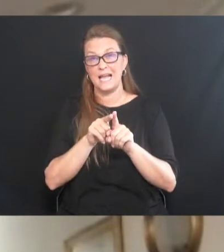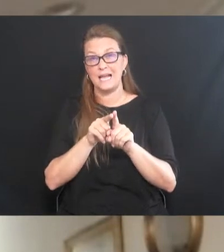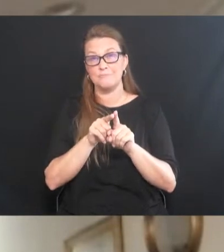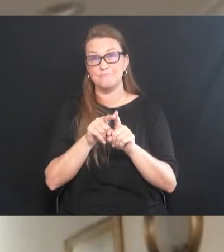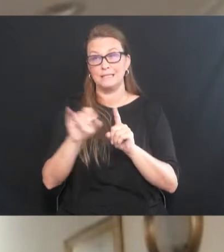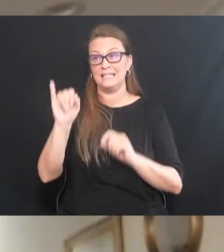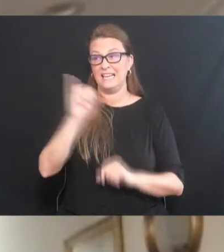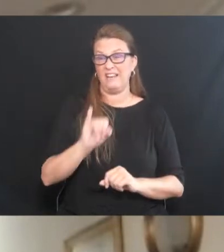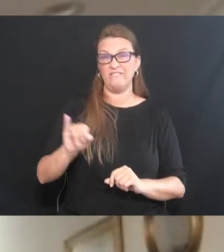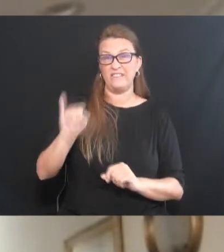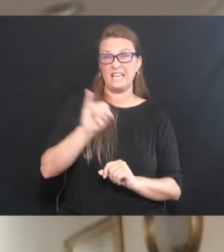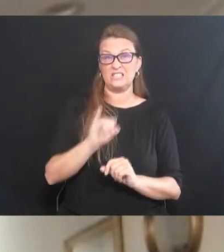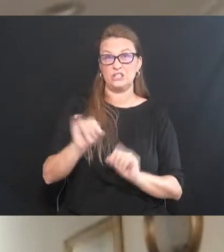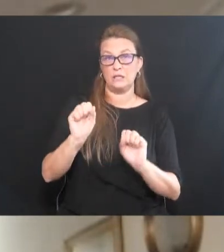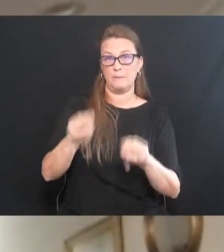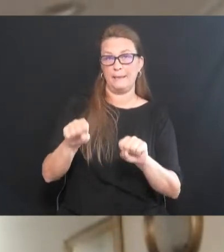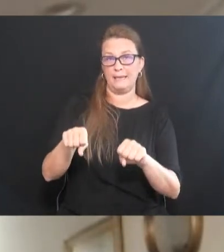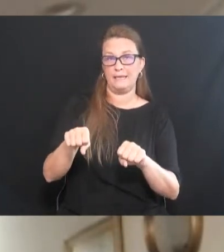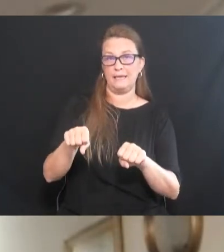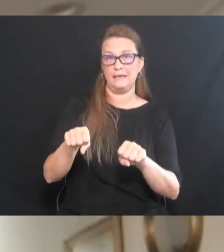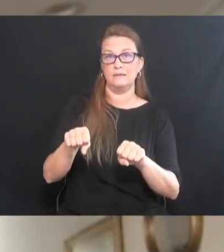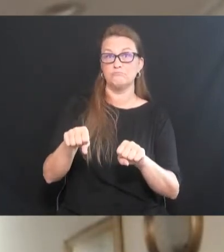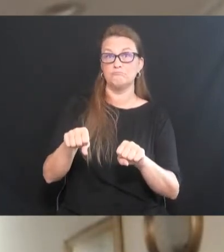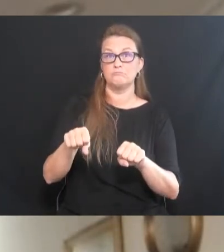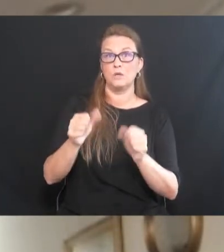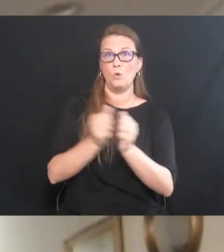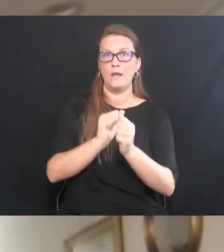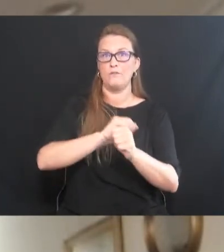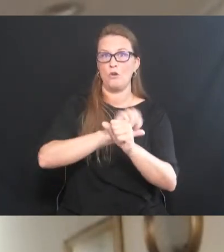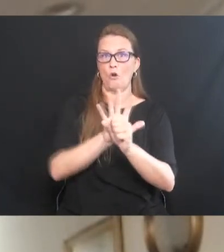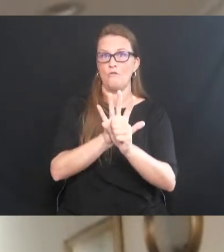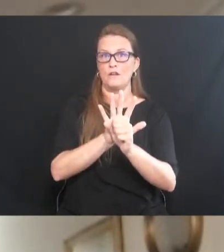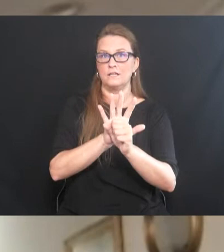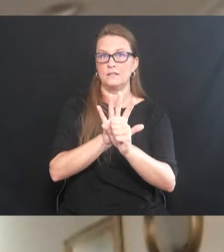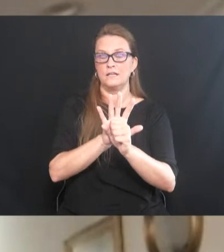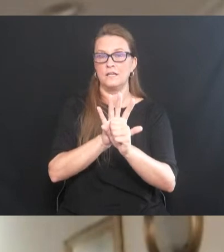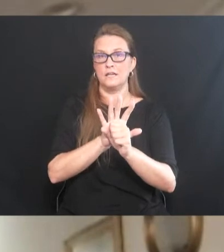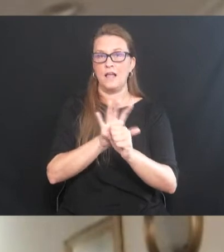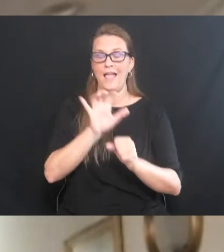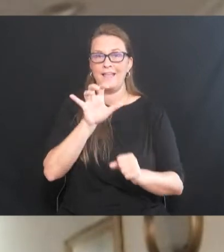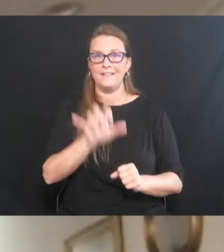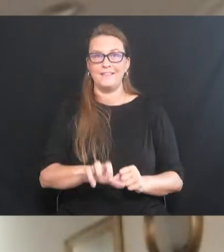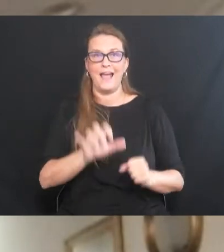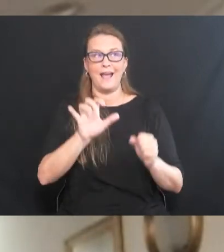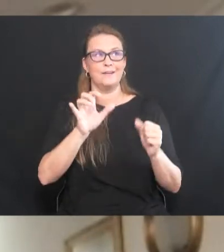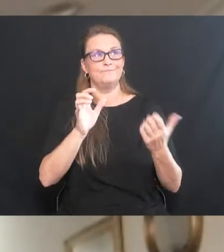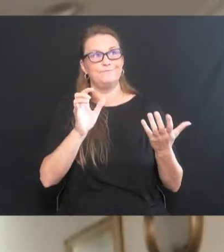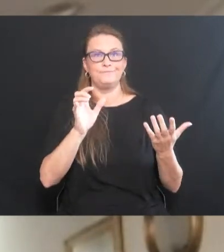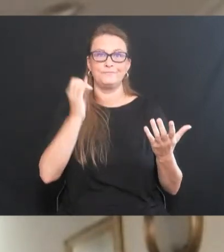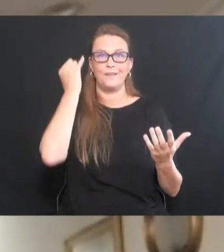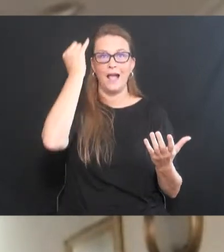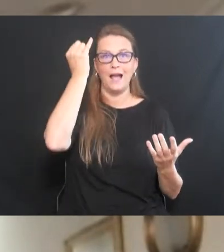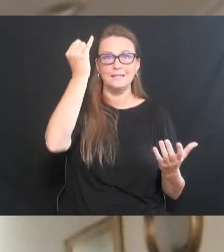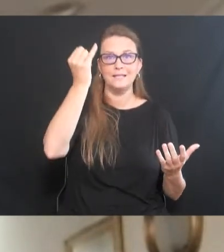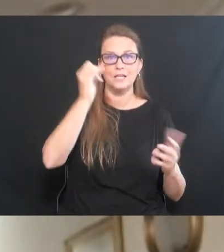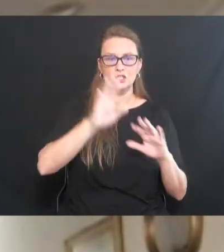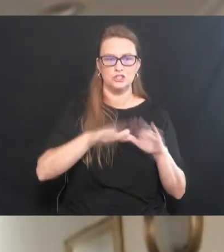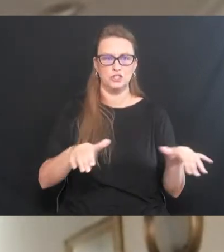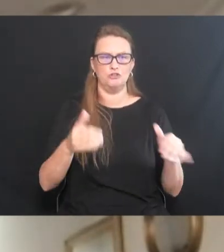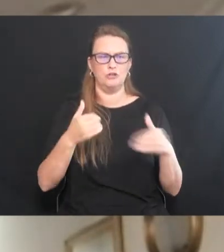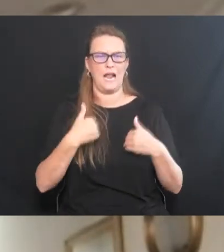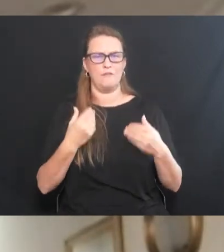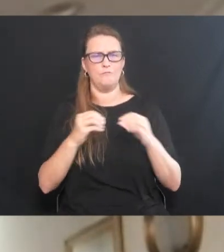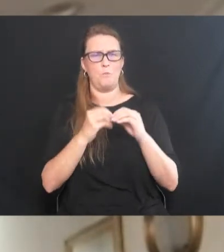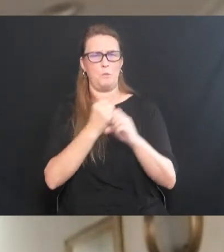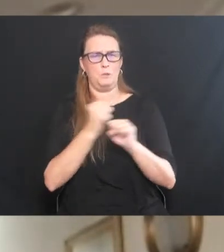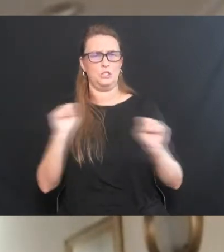infectability with COVID-19. So the mystique that children were somehow more protected from